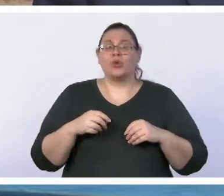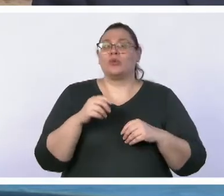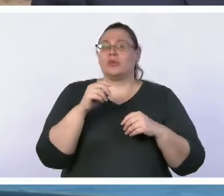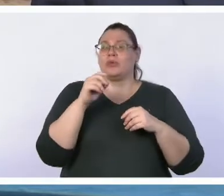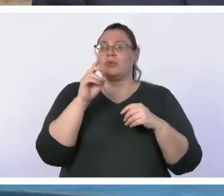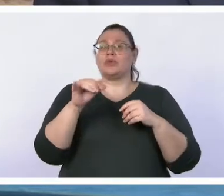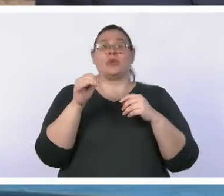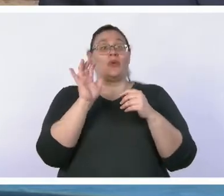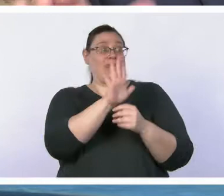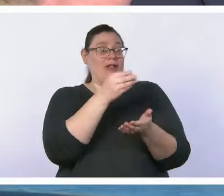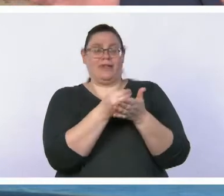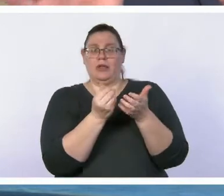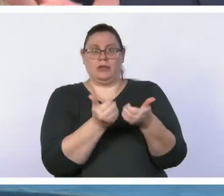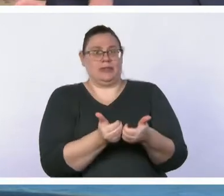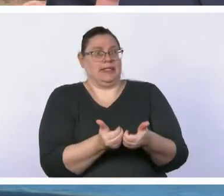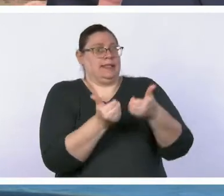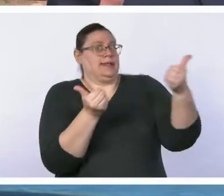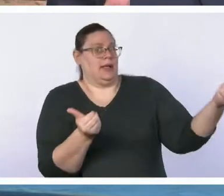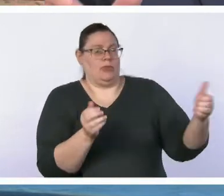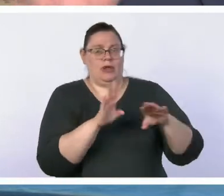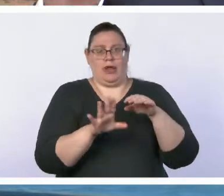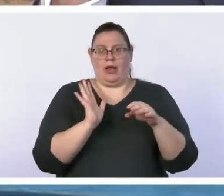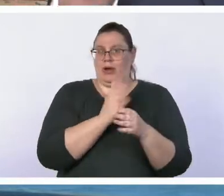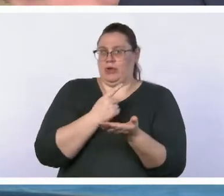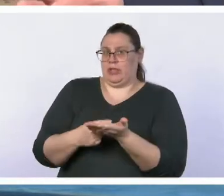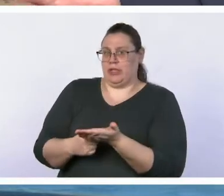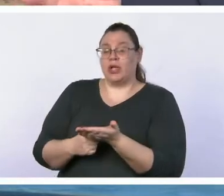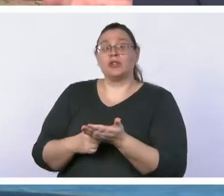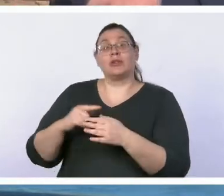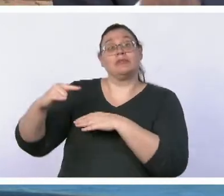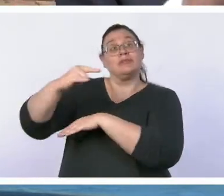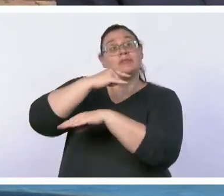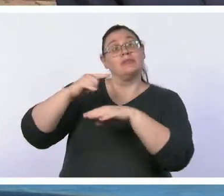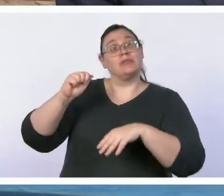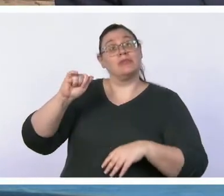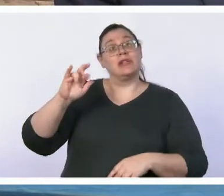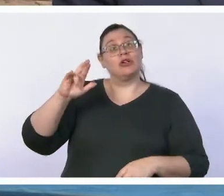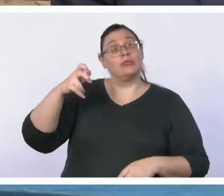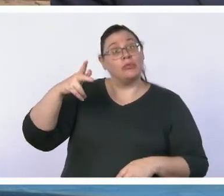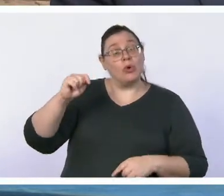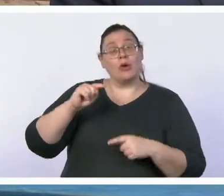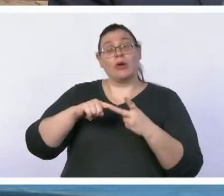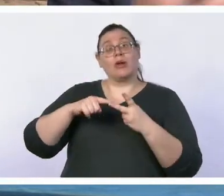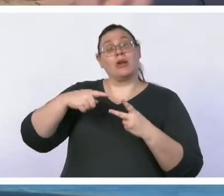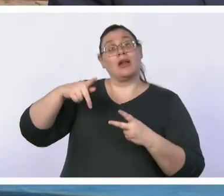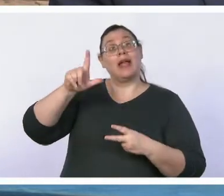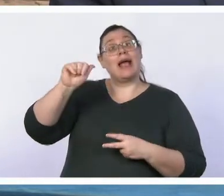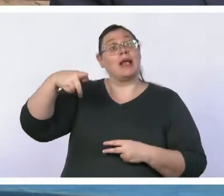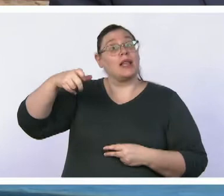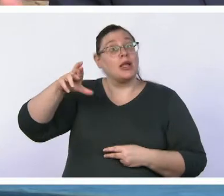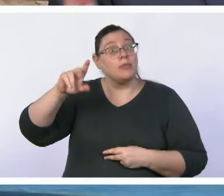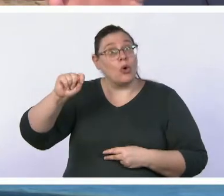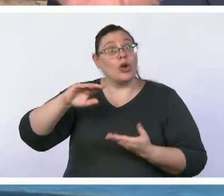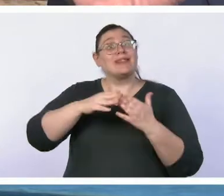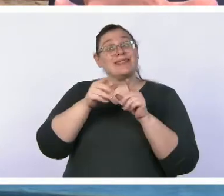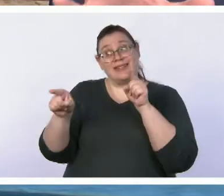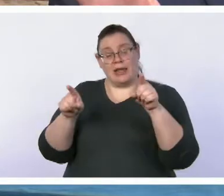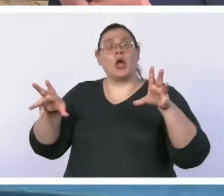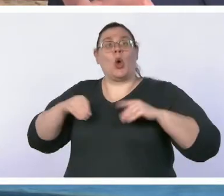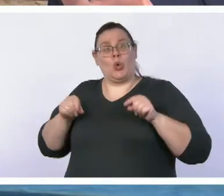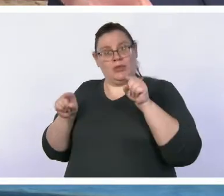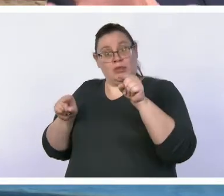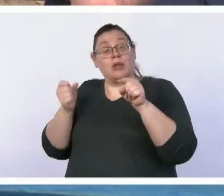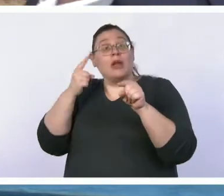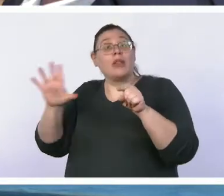are kept entirely separate from what we're talking about. Okay. The airport and the Port of Los Angeles, the city owns those, but all